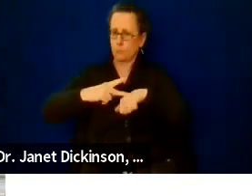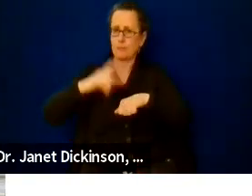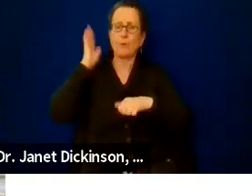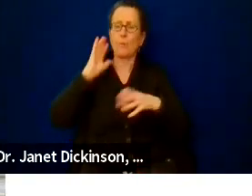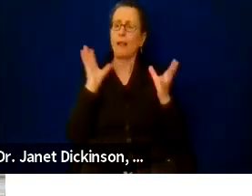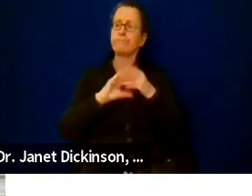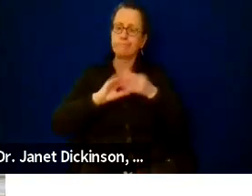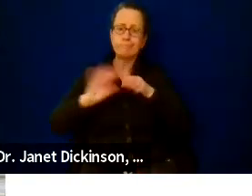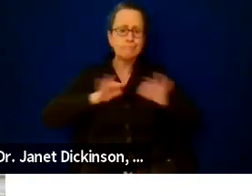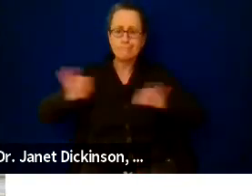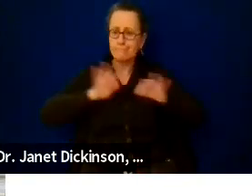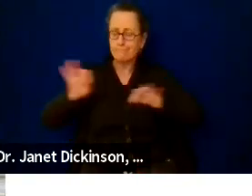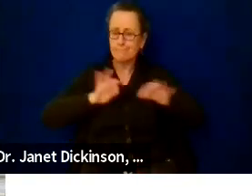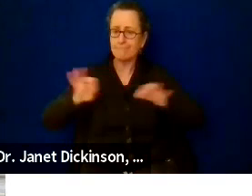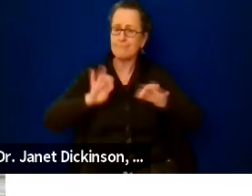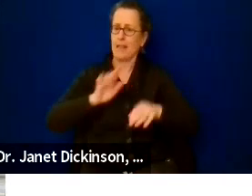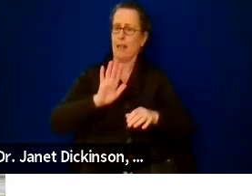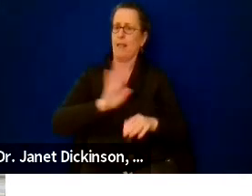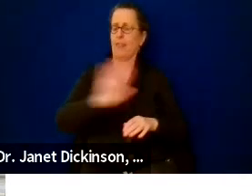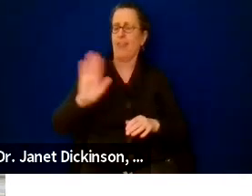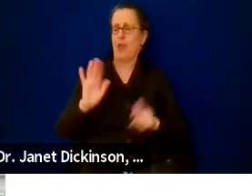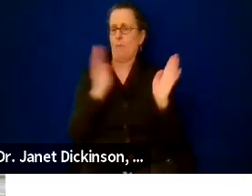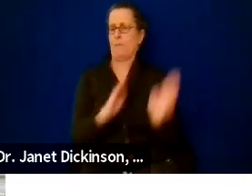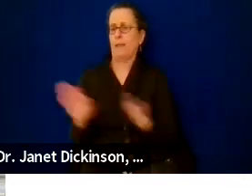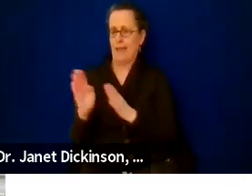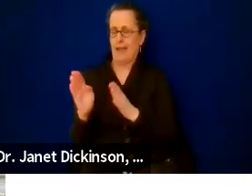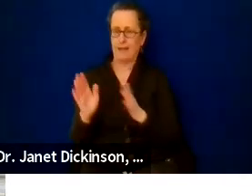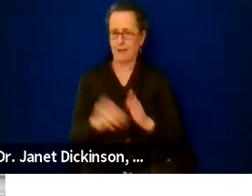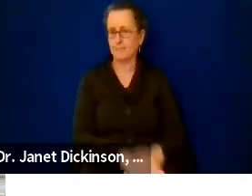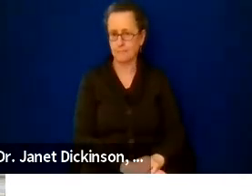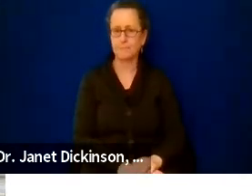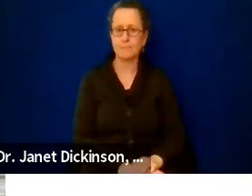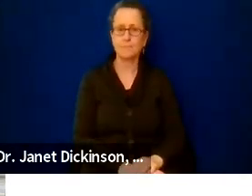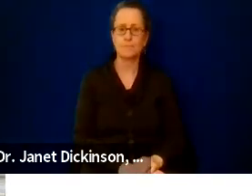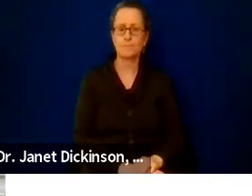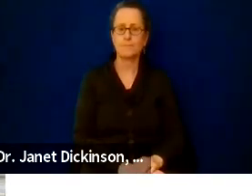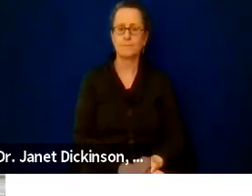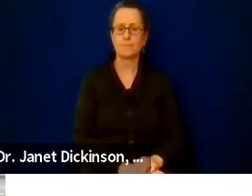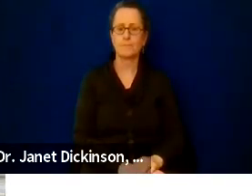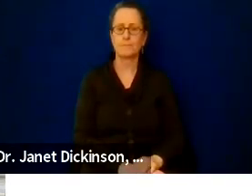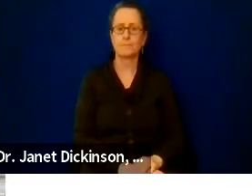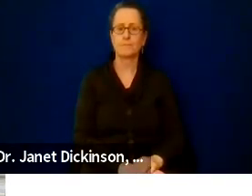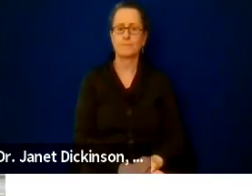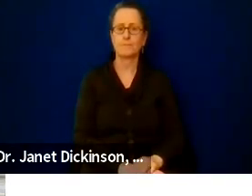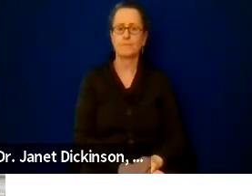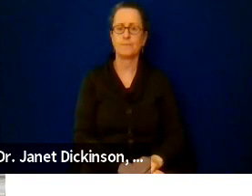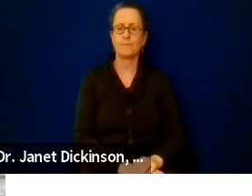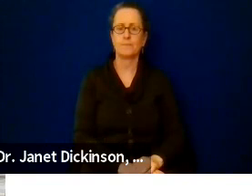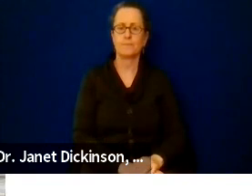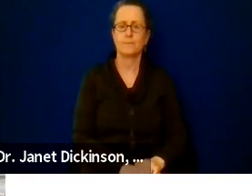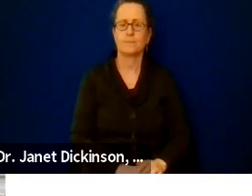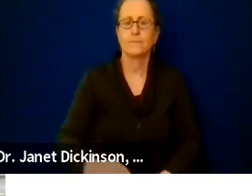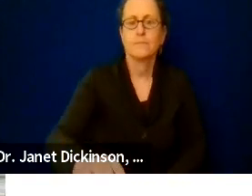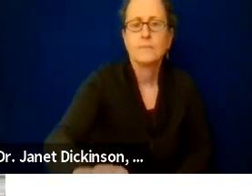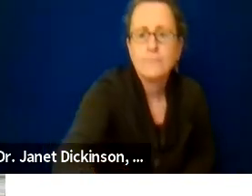through in brief terms what your transportation what your bus pickup is going to look like. So we'll start